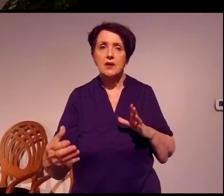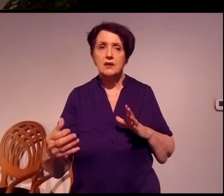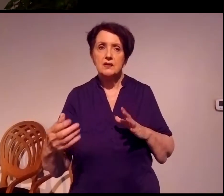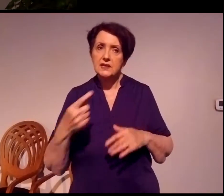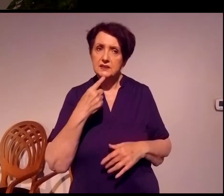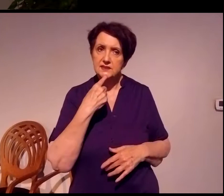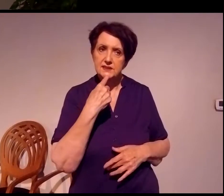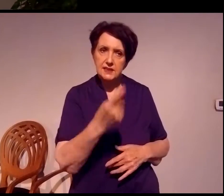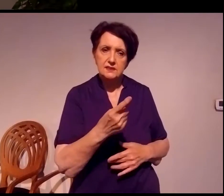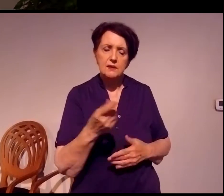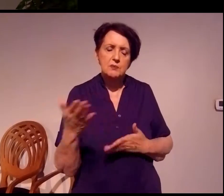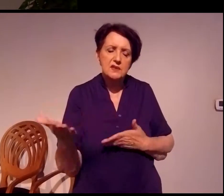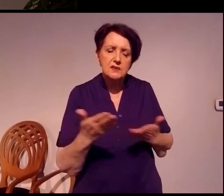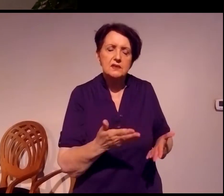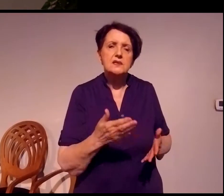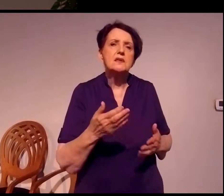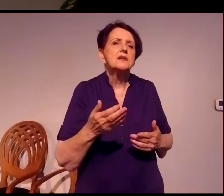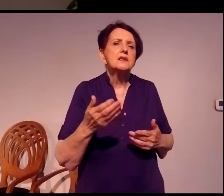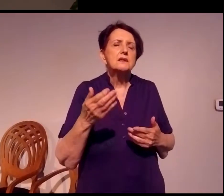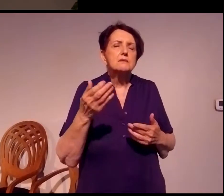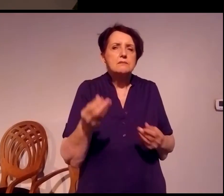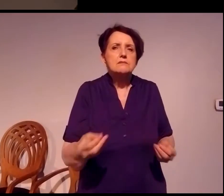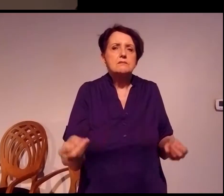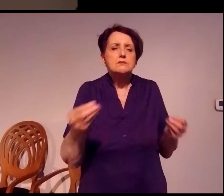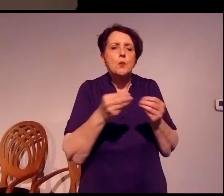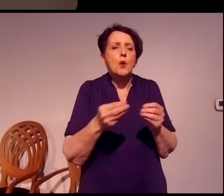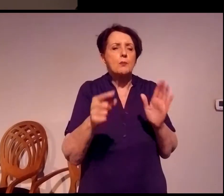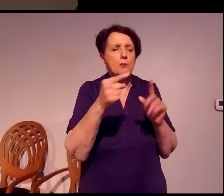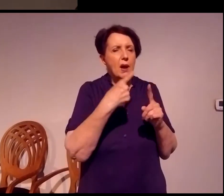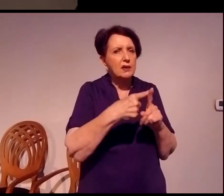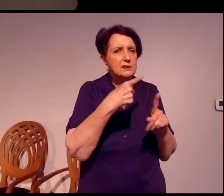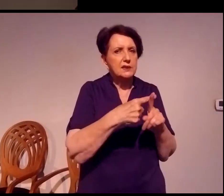your subjective, into your consciousness that's about loving